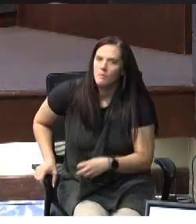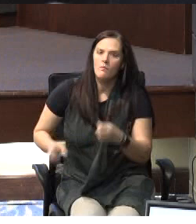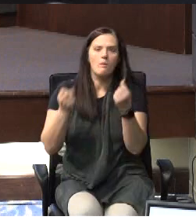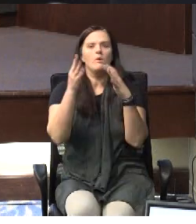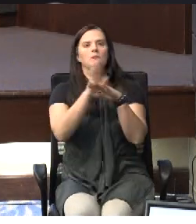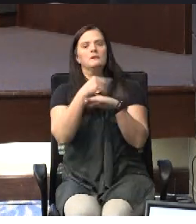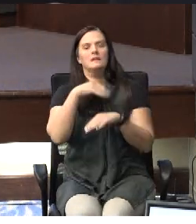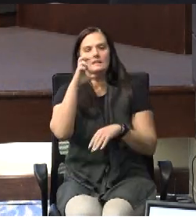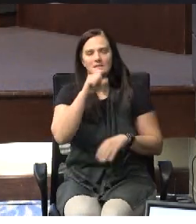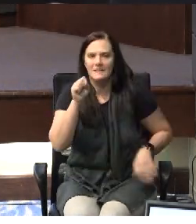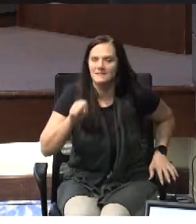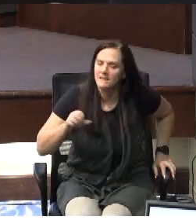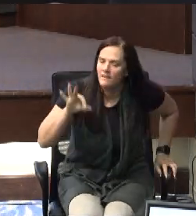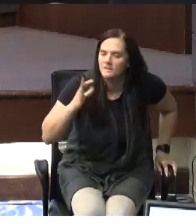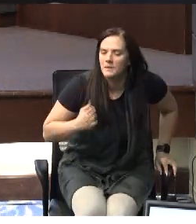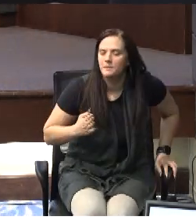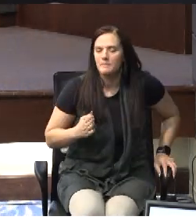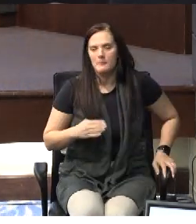Yeah, I hope so.